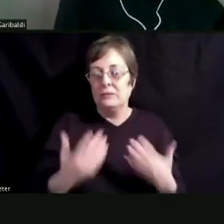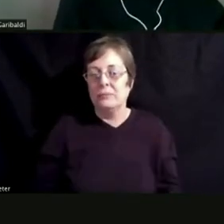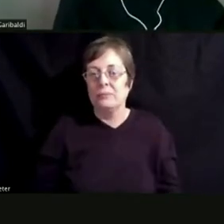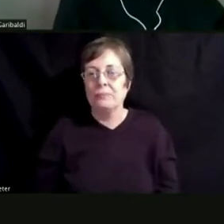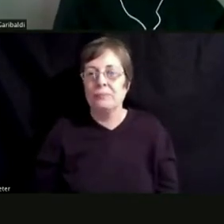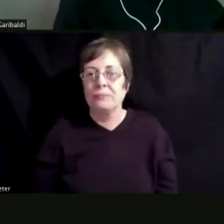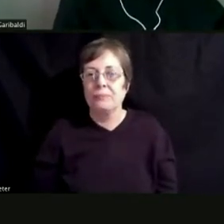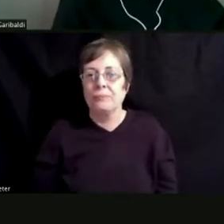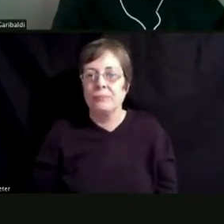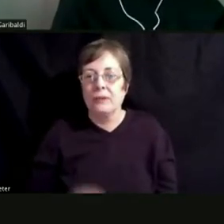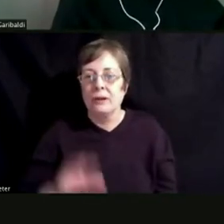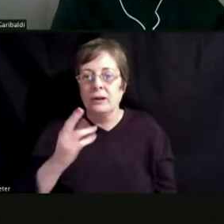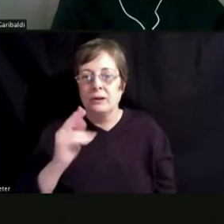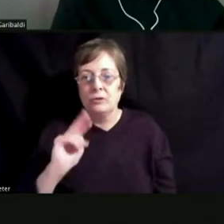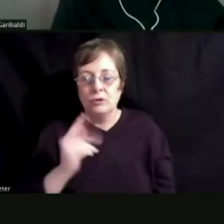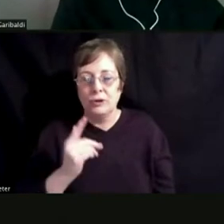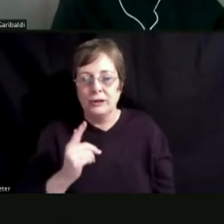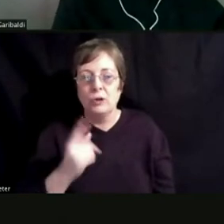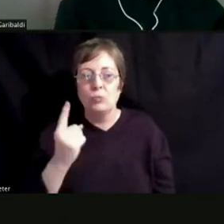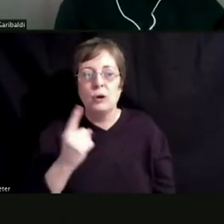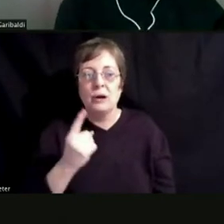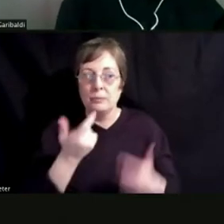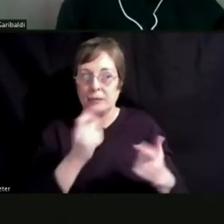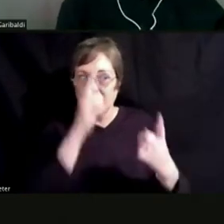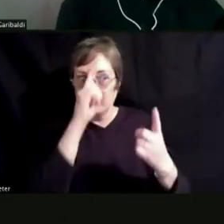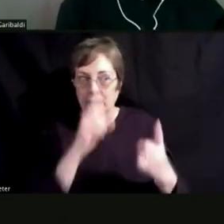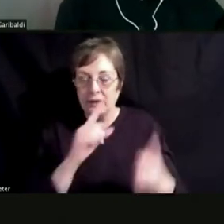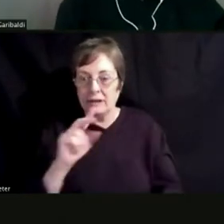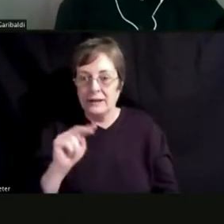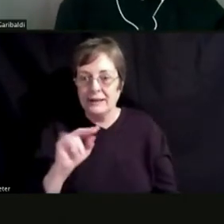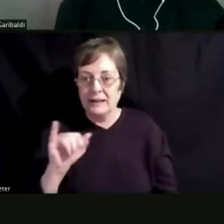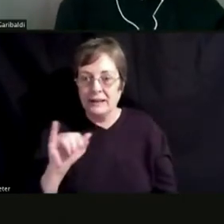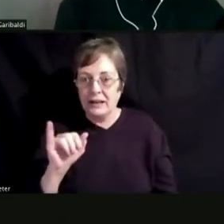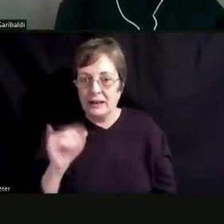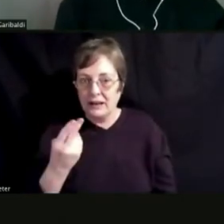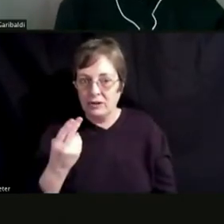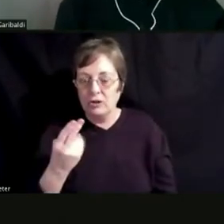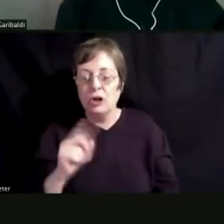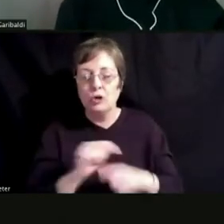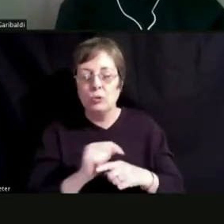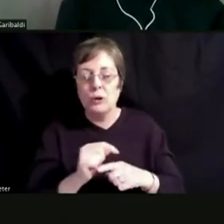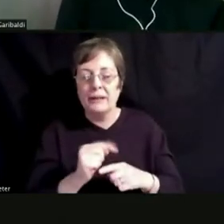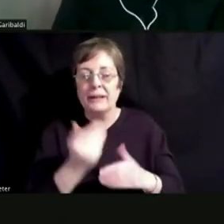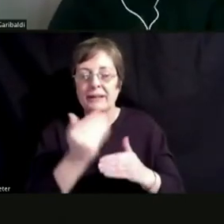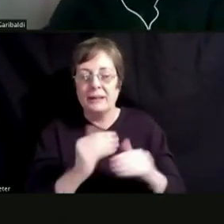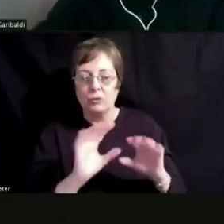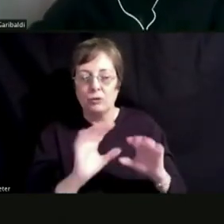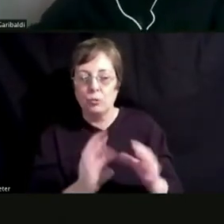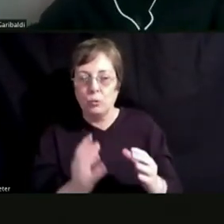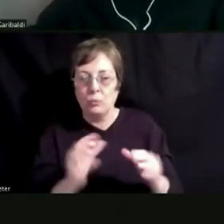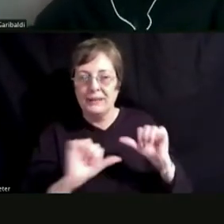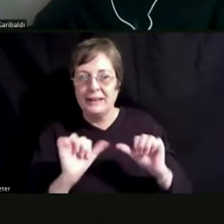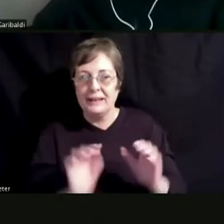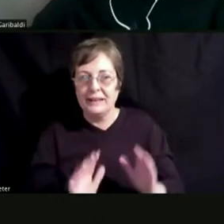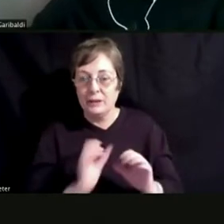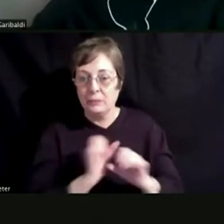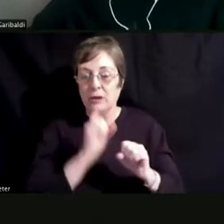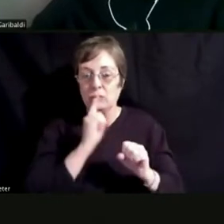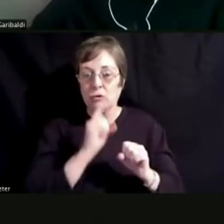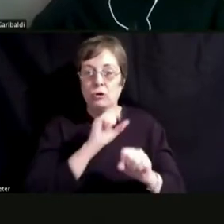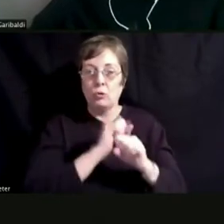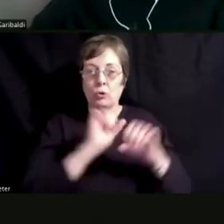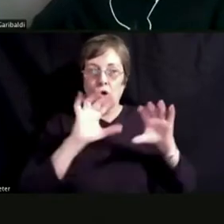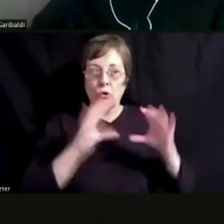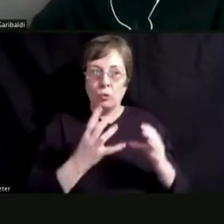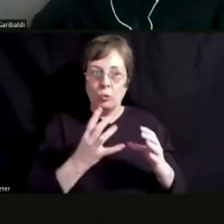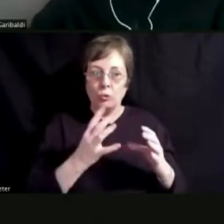One of the major missions of the NIH is to train the next generation of scientists and to ensure that the workforce is